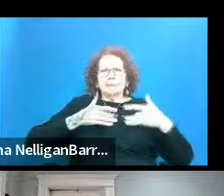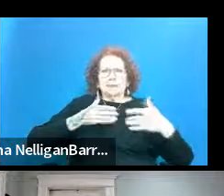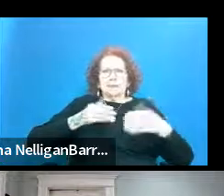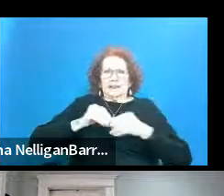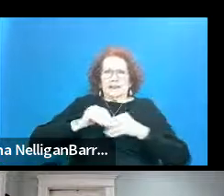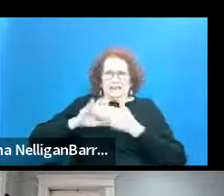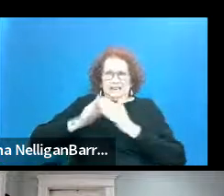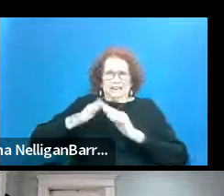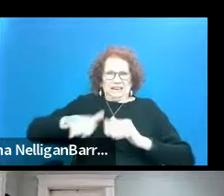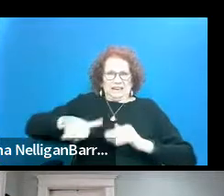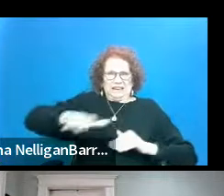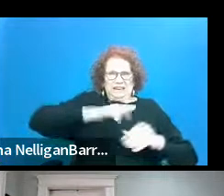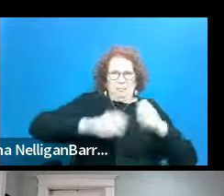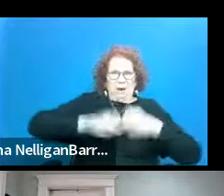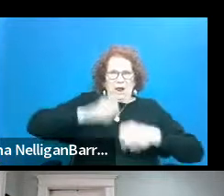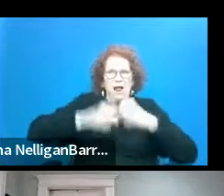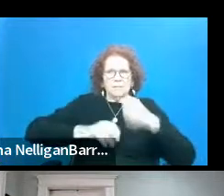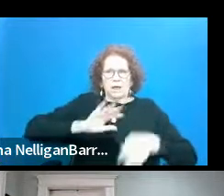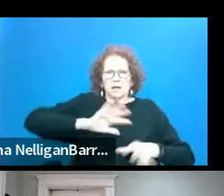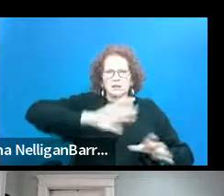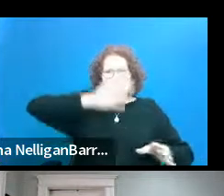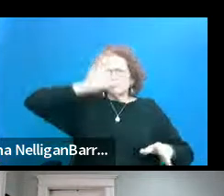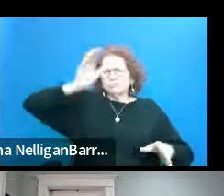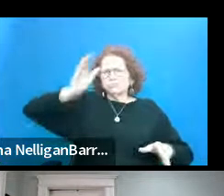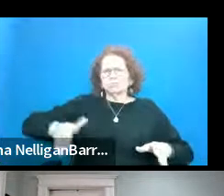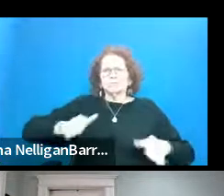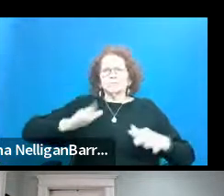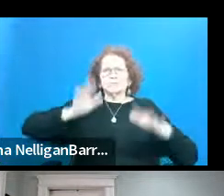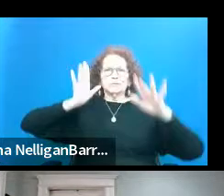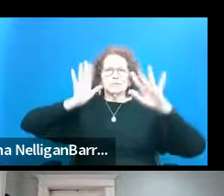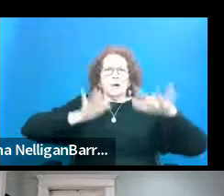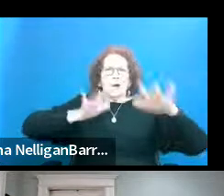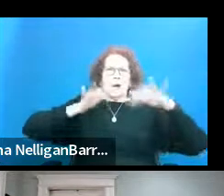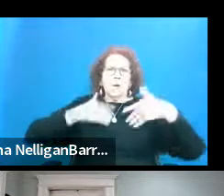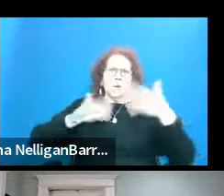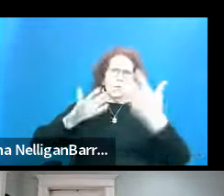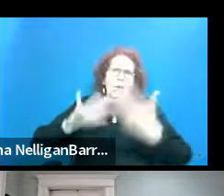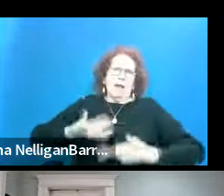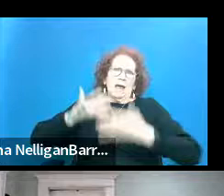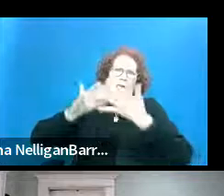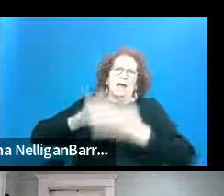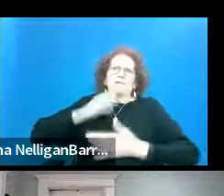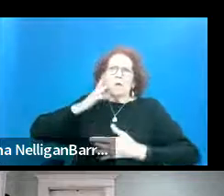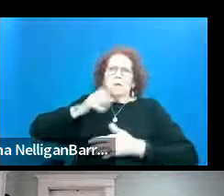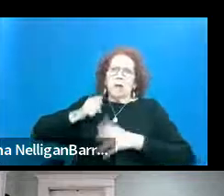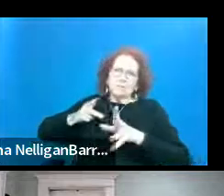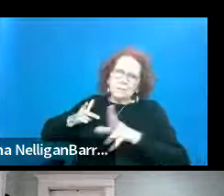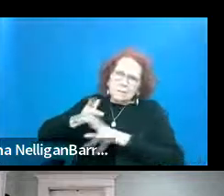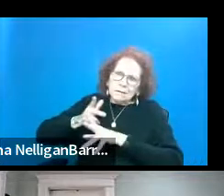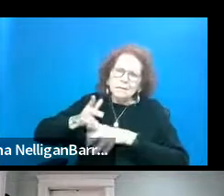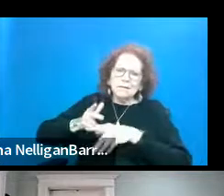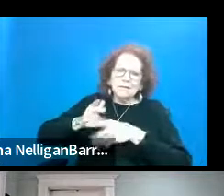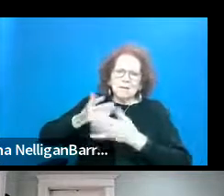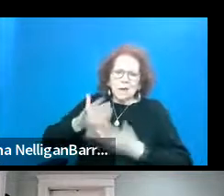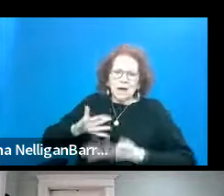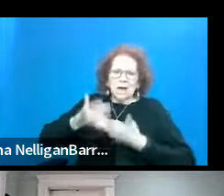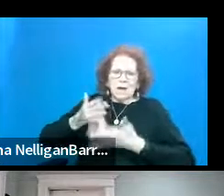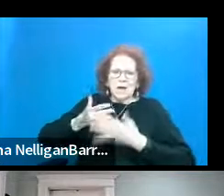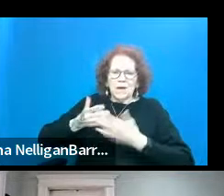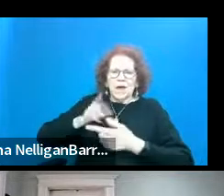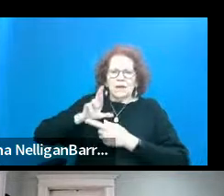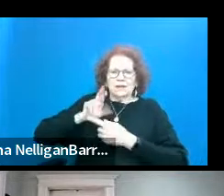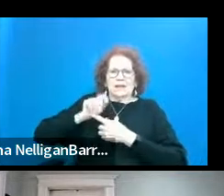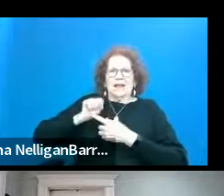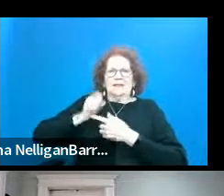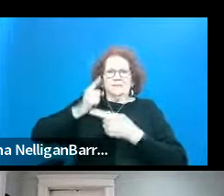snow where people were waiting for buses. So we addressed that with RTS. There should be an agreement coming up, put in place, where